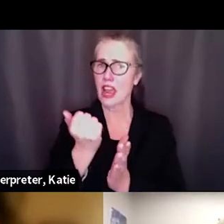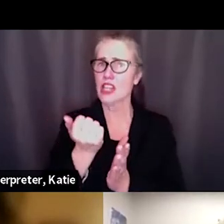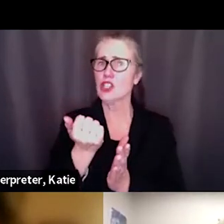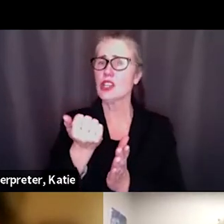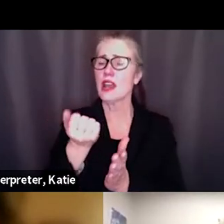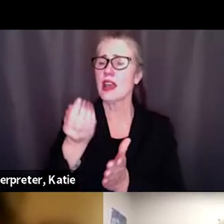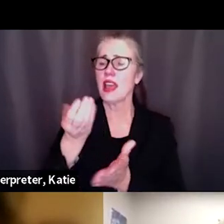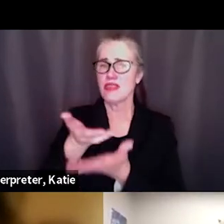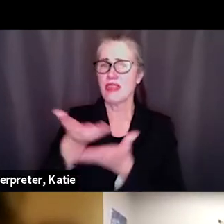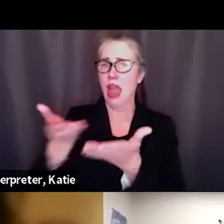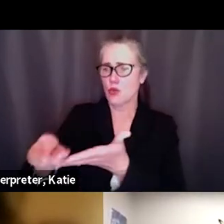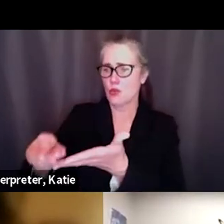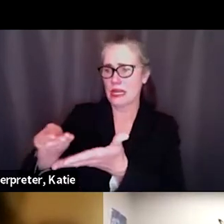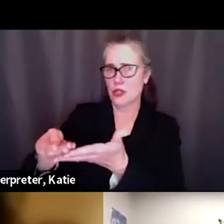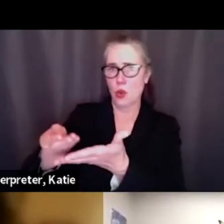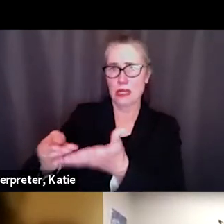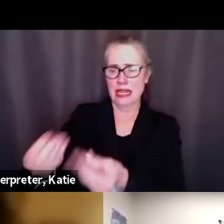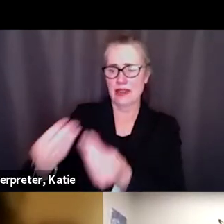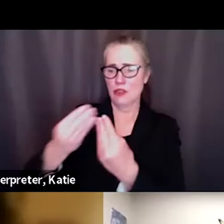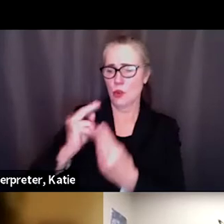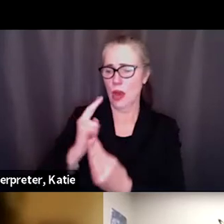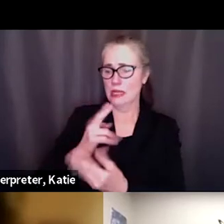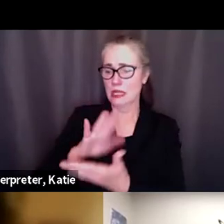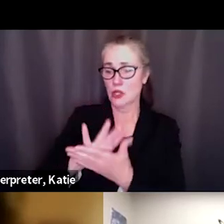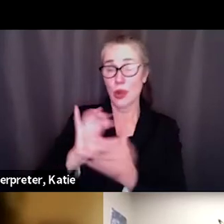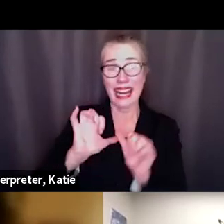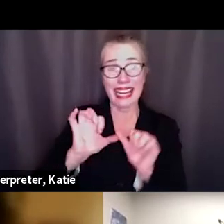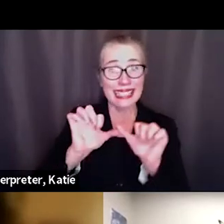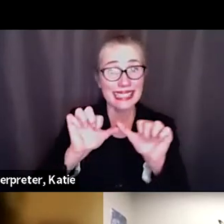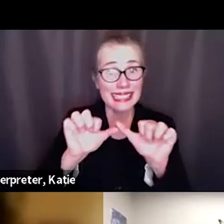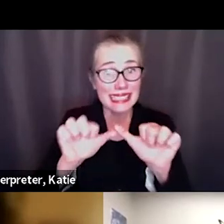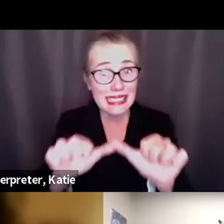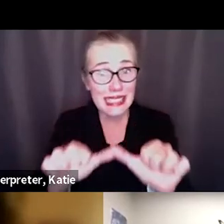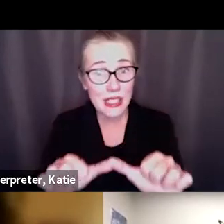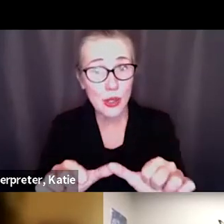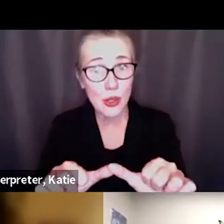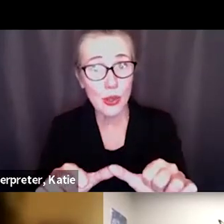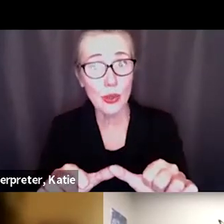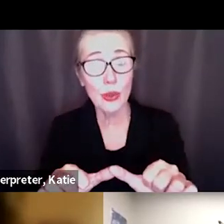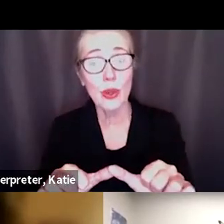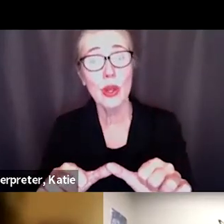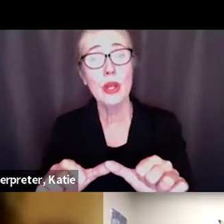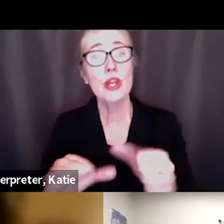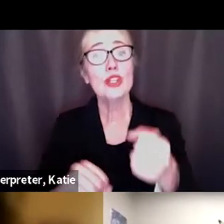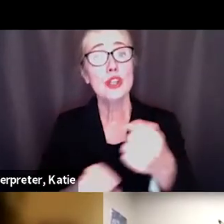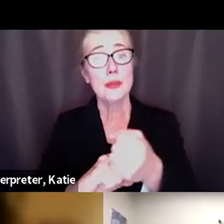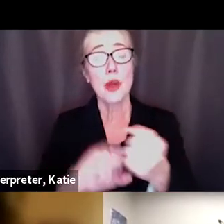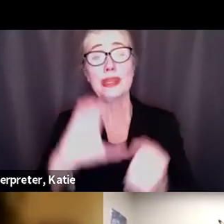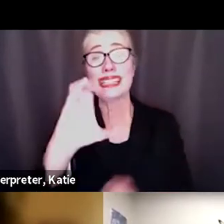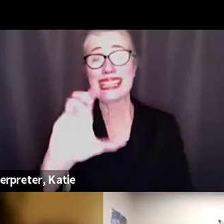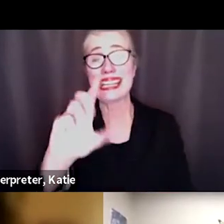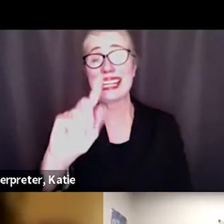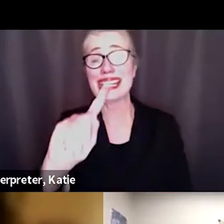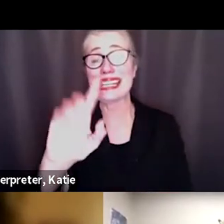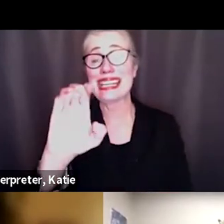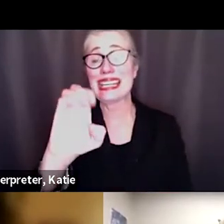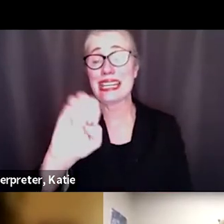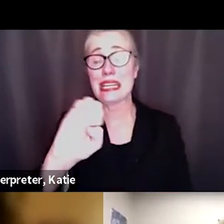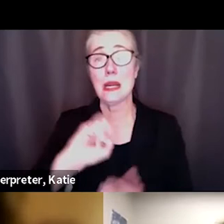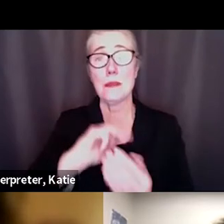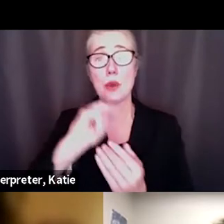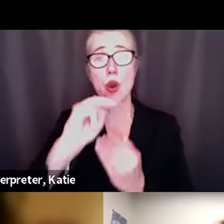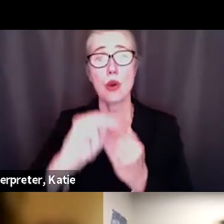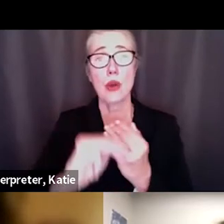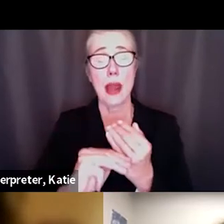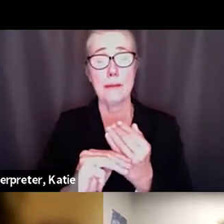to us as a school to continue promoting our cte program as